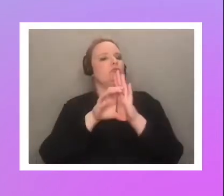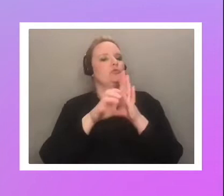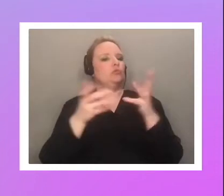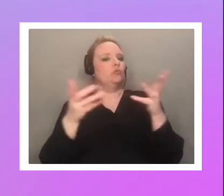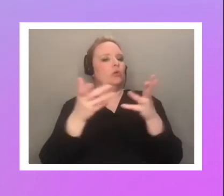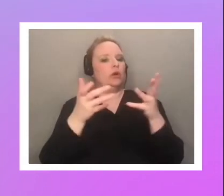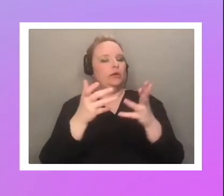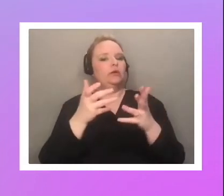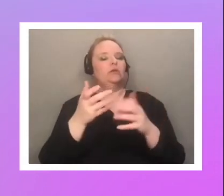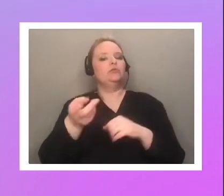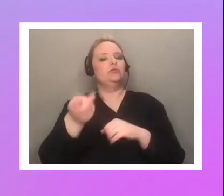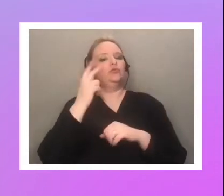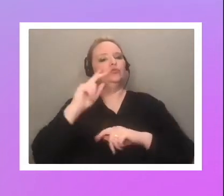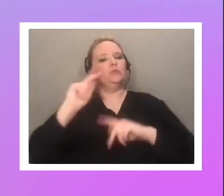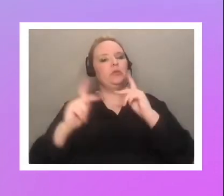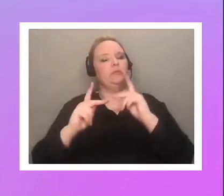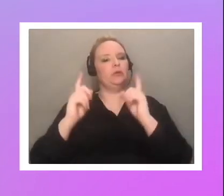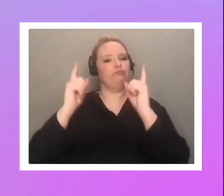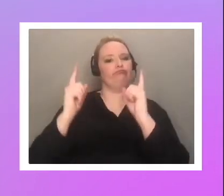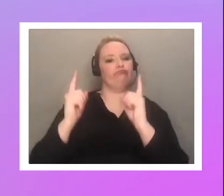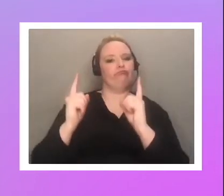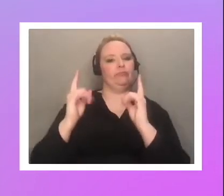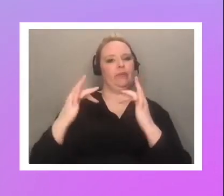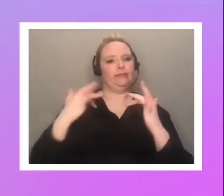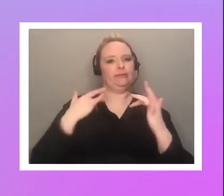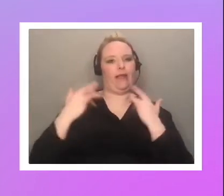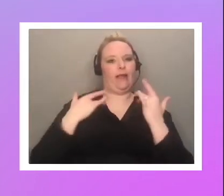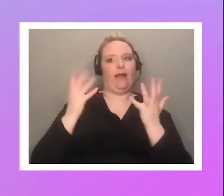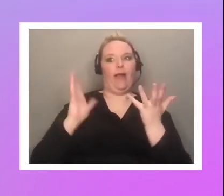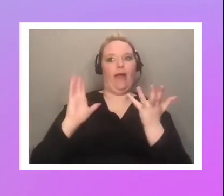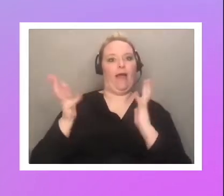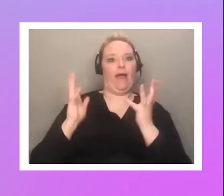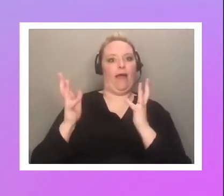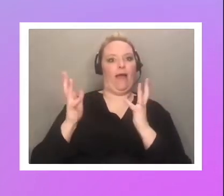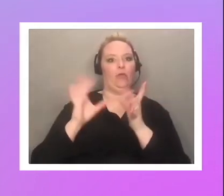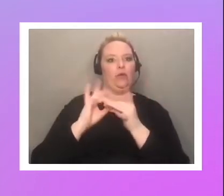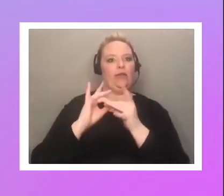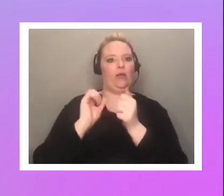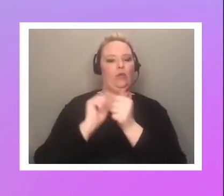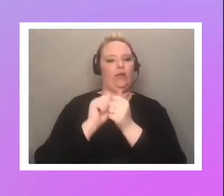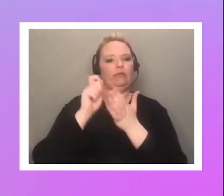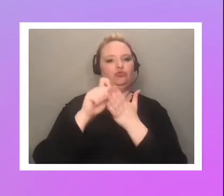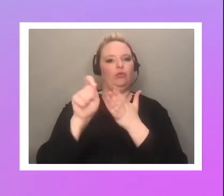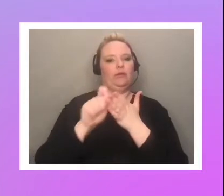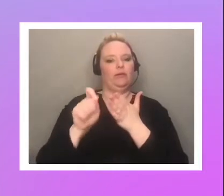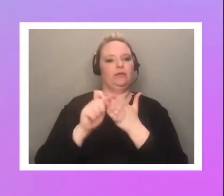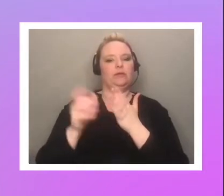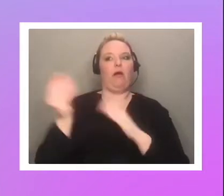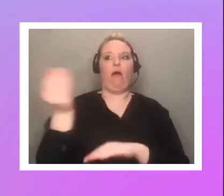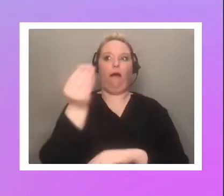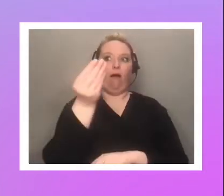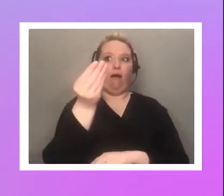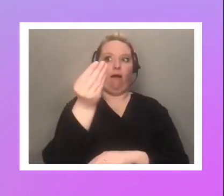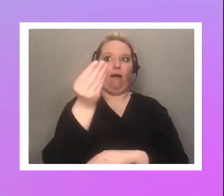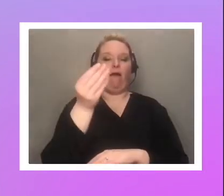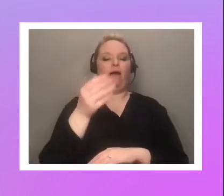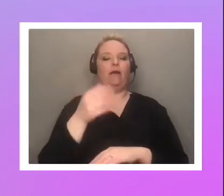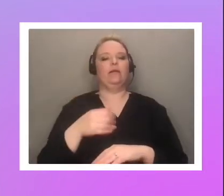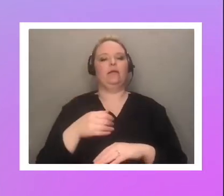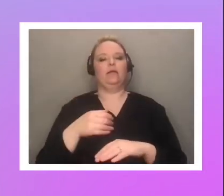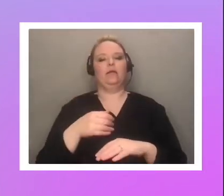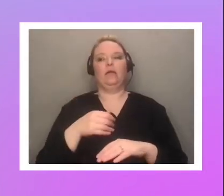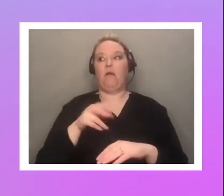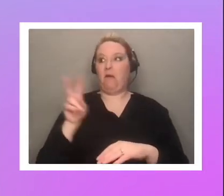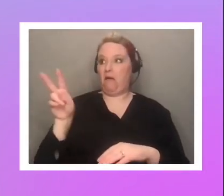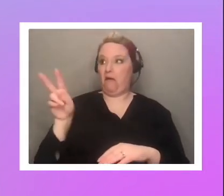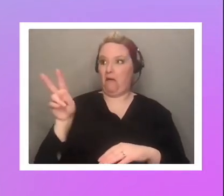is two people who are really excited about their checklist. One is holding a checklist that's all